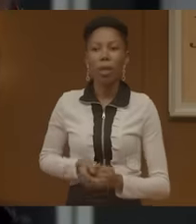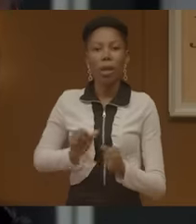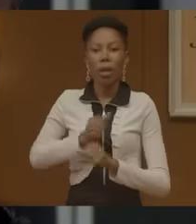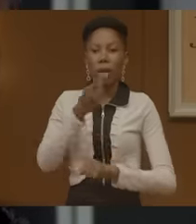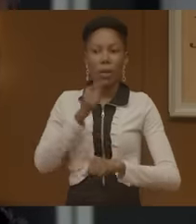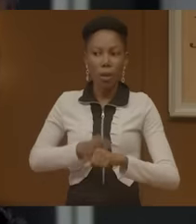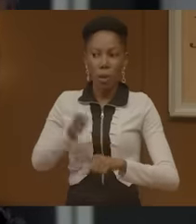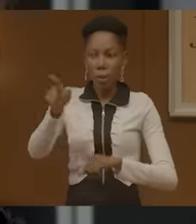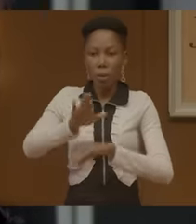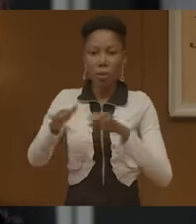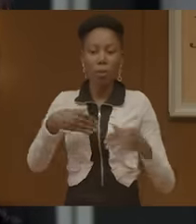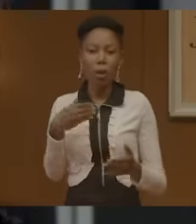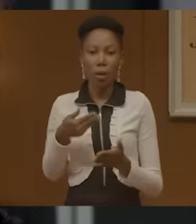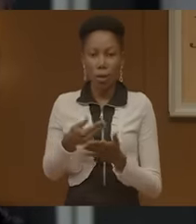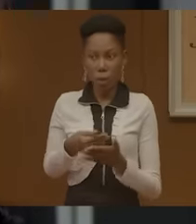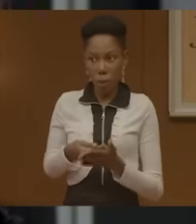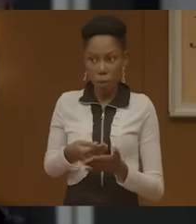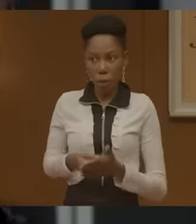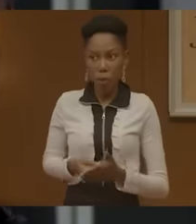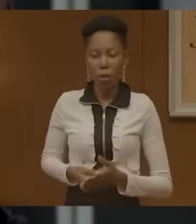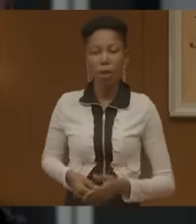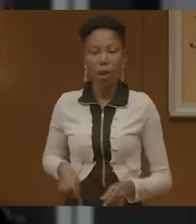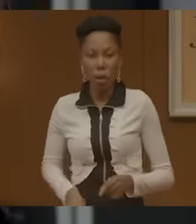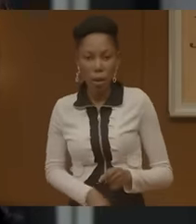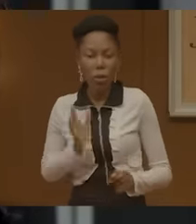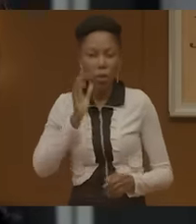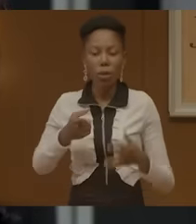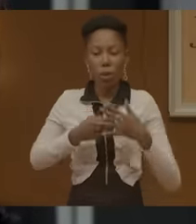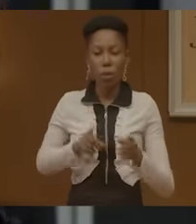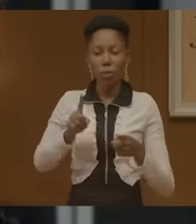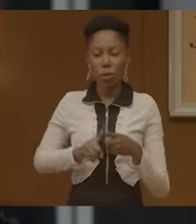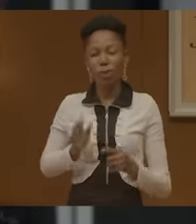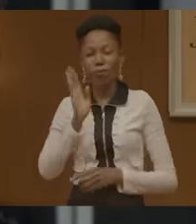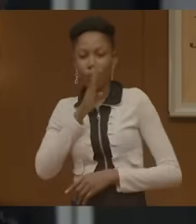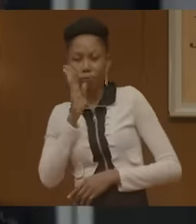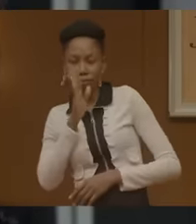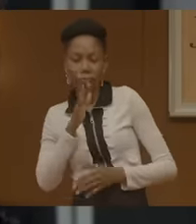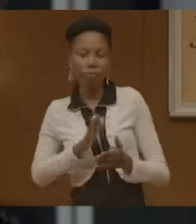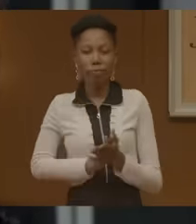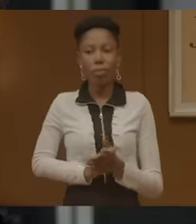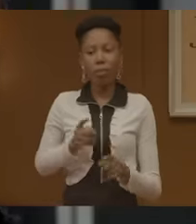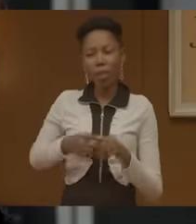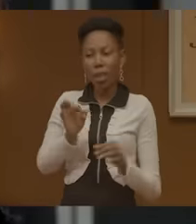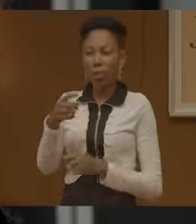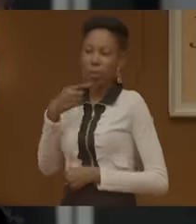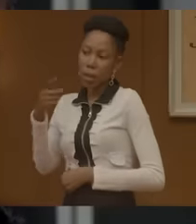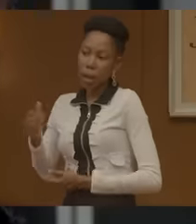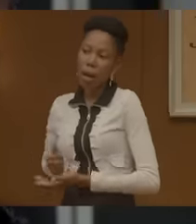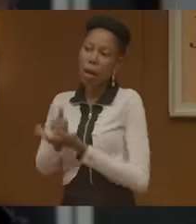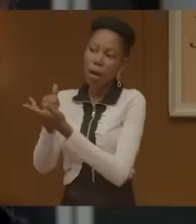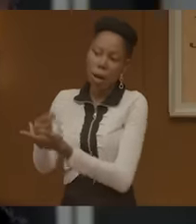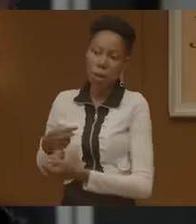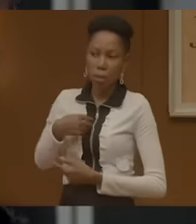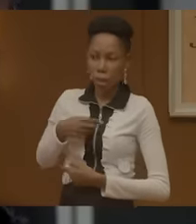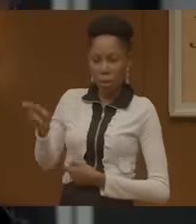Anytime that I did not have money to dress this leg, truly the leg smells. But sometimes when I talk to him, that please help me. I need money to dress